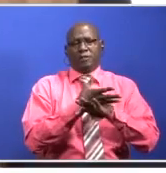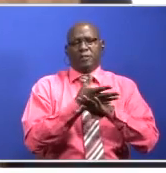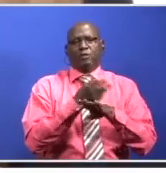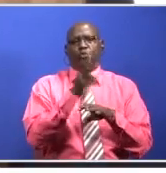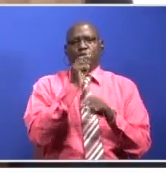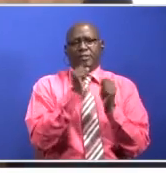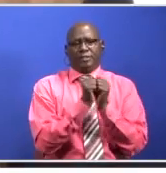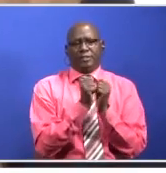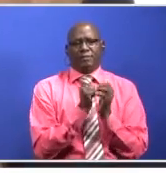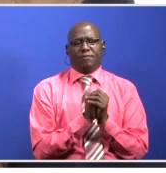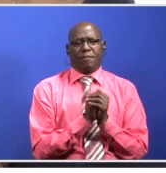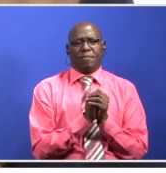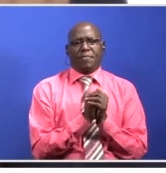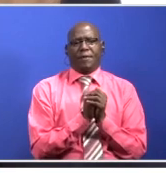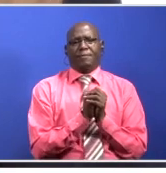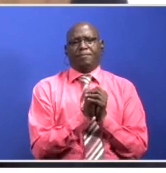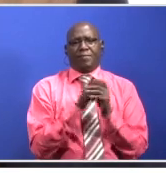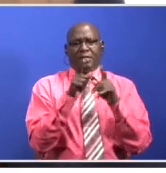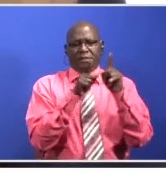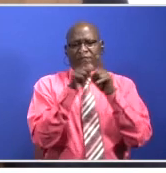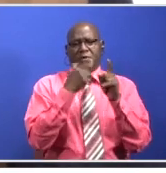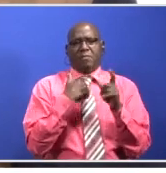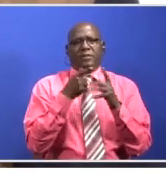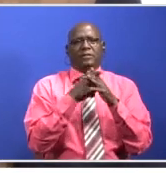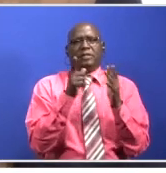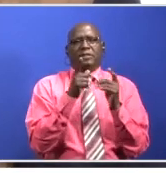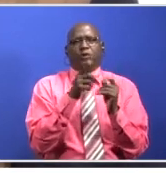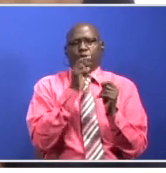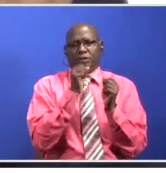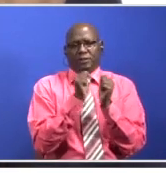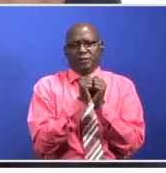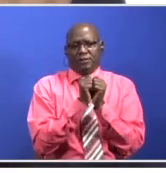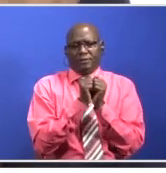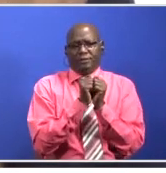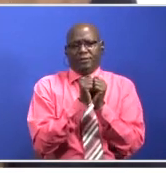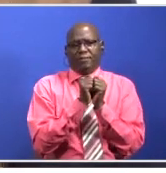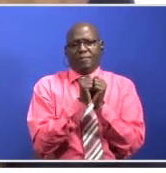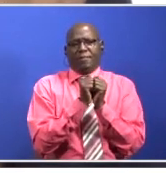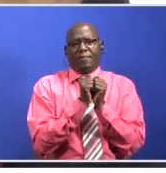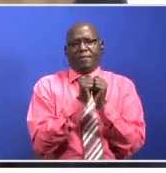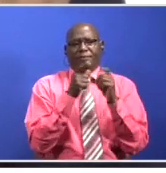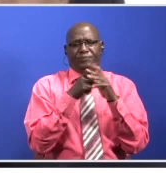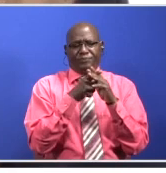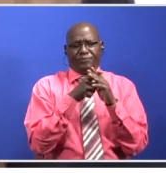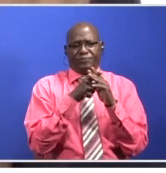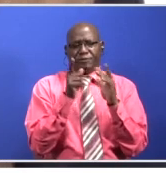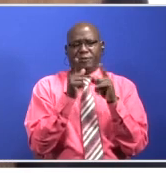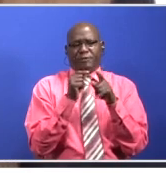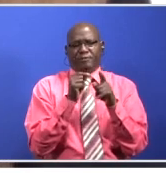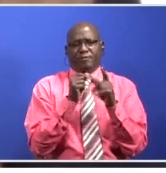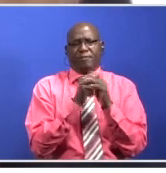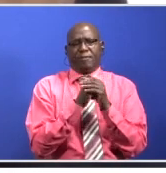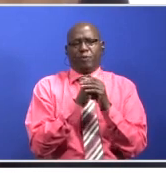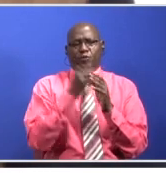2010. Safari yangu nilianza 2010. Ndio nilianza safari ya hii kujua niko